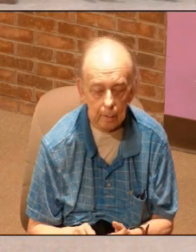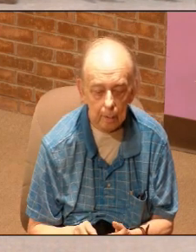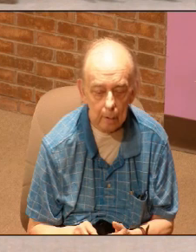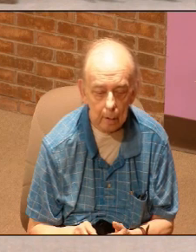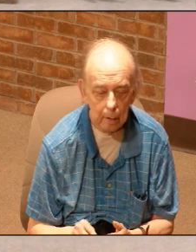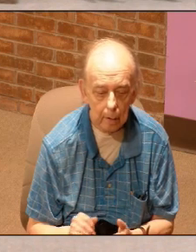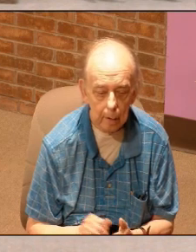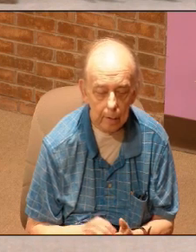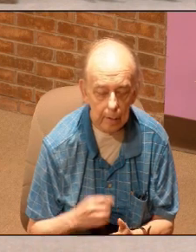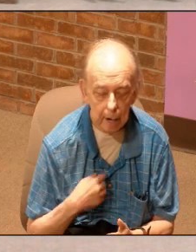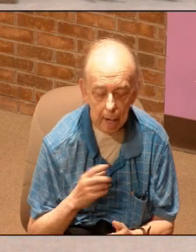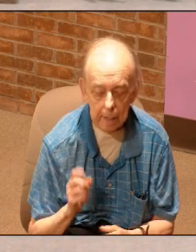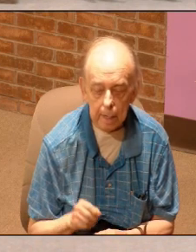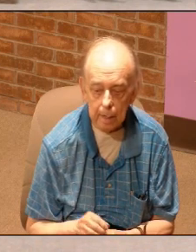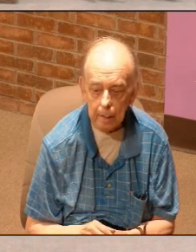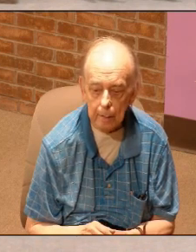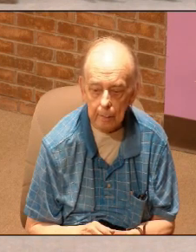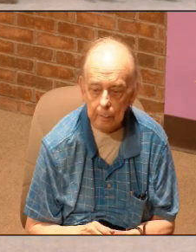that I need.